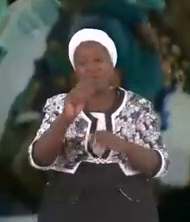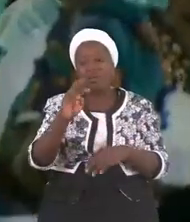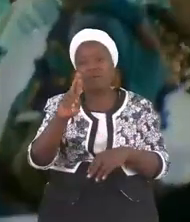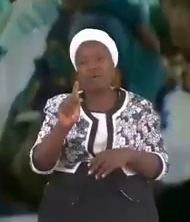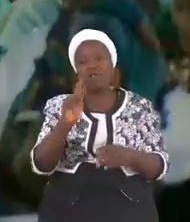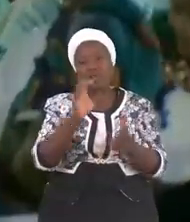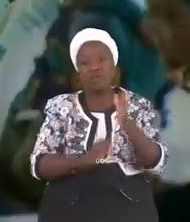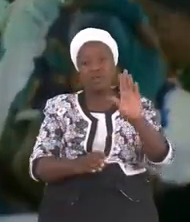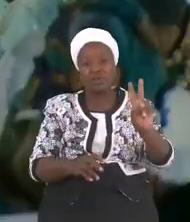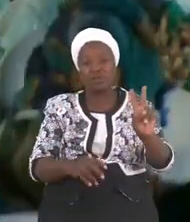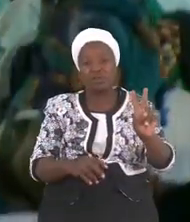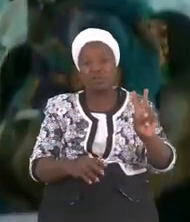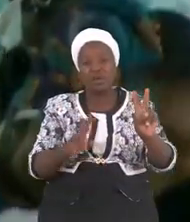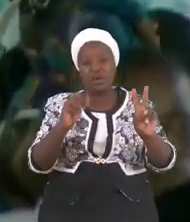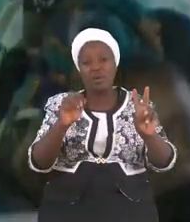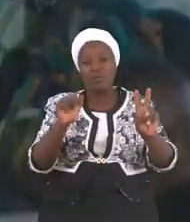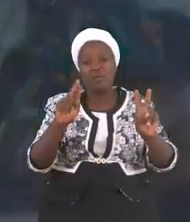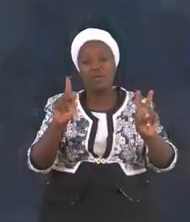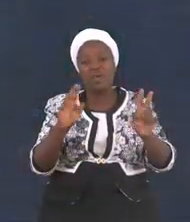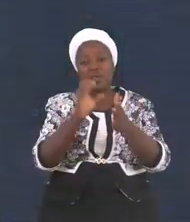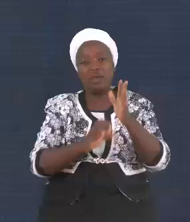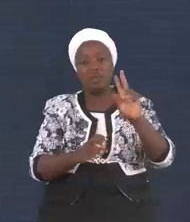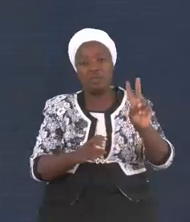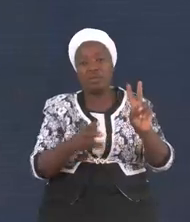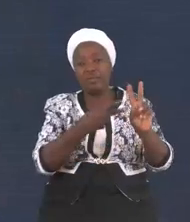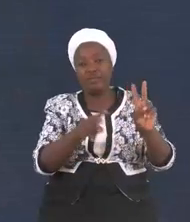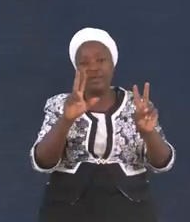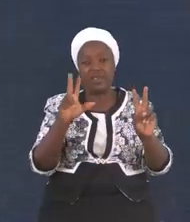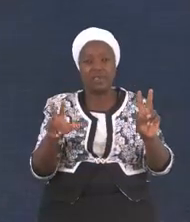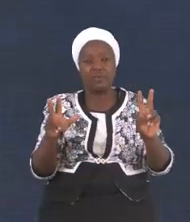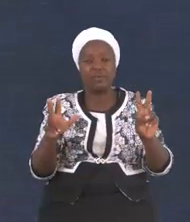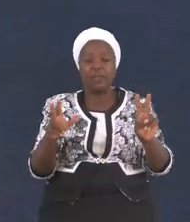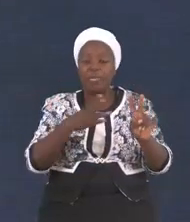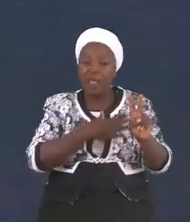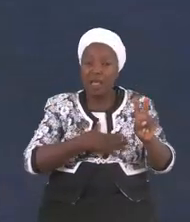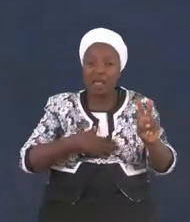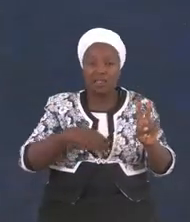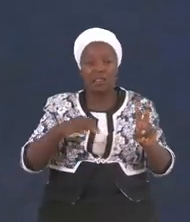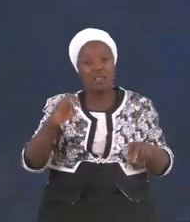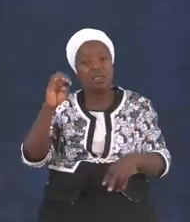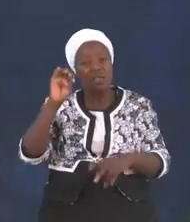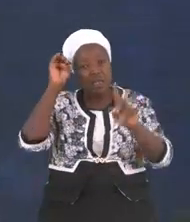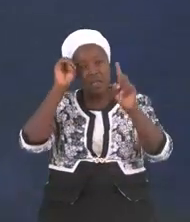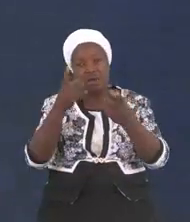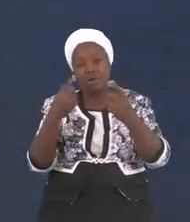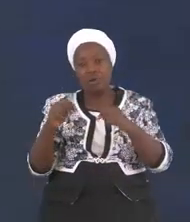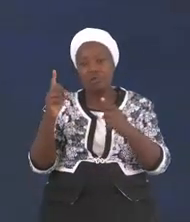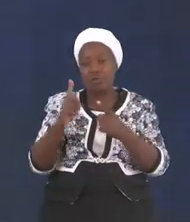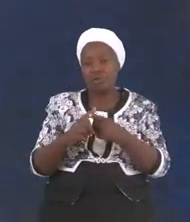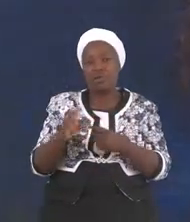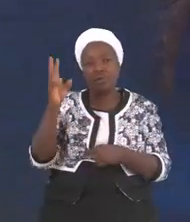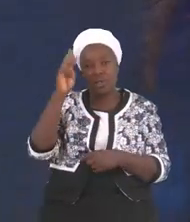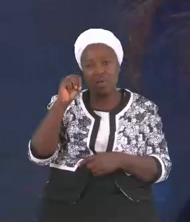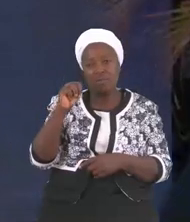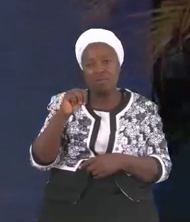Mark chapter 2, we're looking at verse 3. And they come unto him,